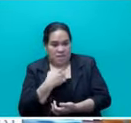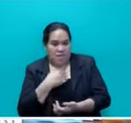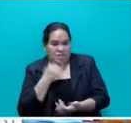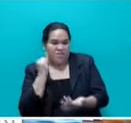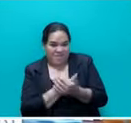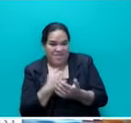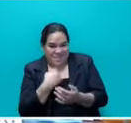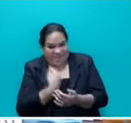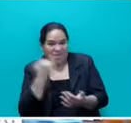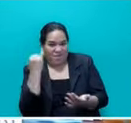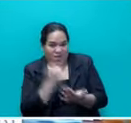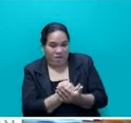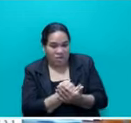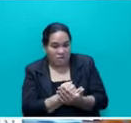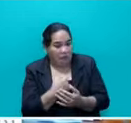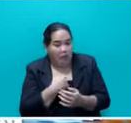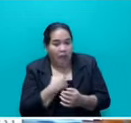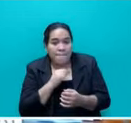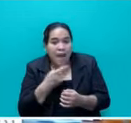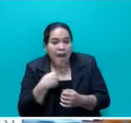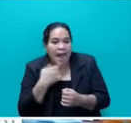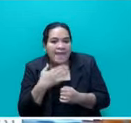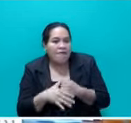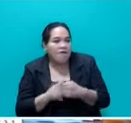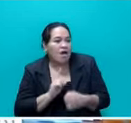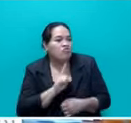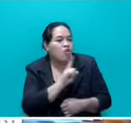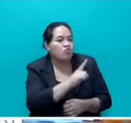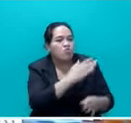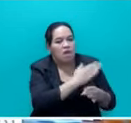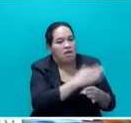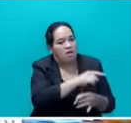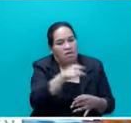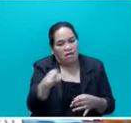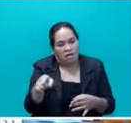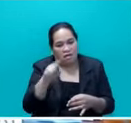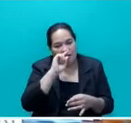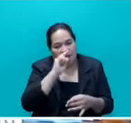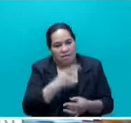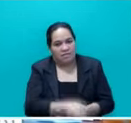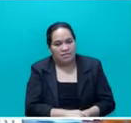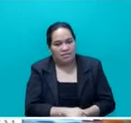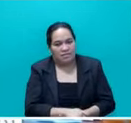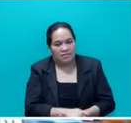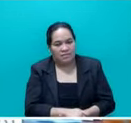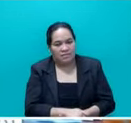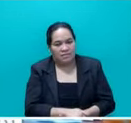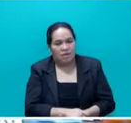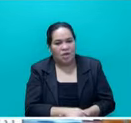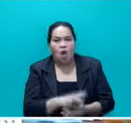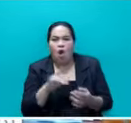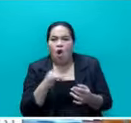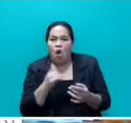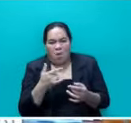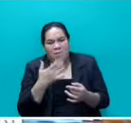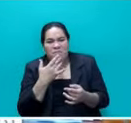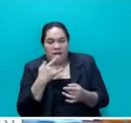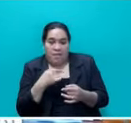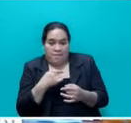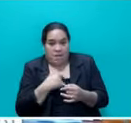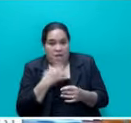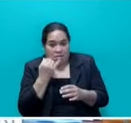offences, and I never go and work for any of these agencies, assuming I go and start driving a truck in the middle of the